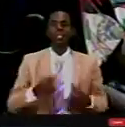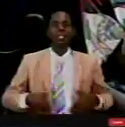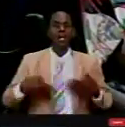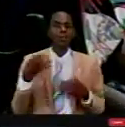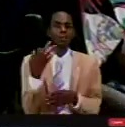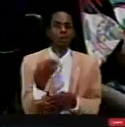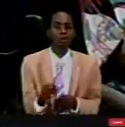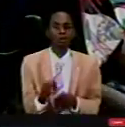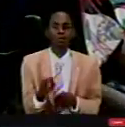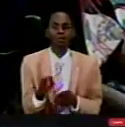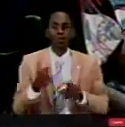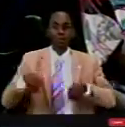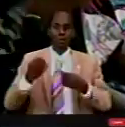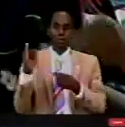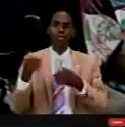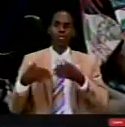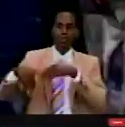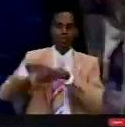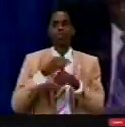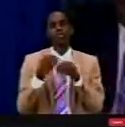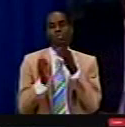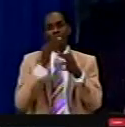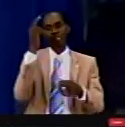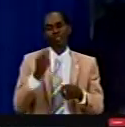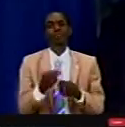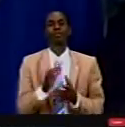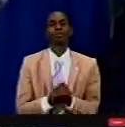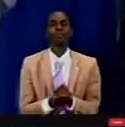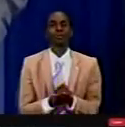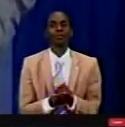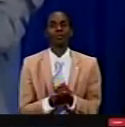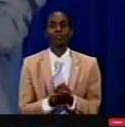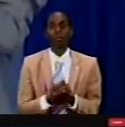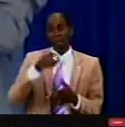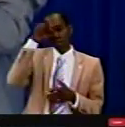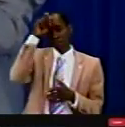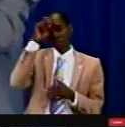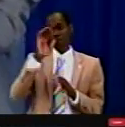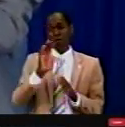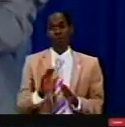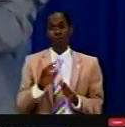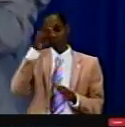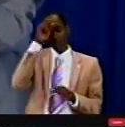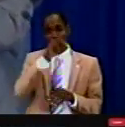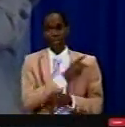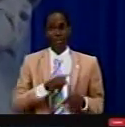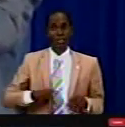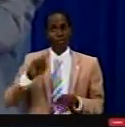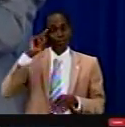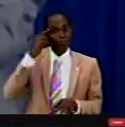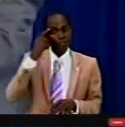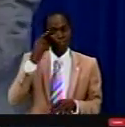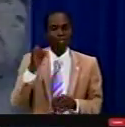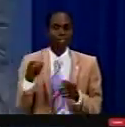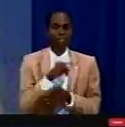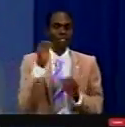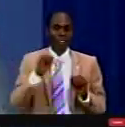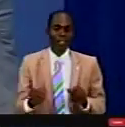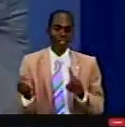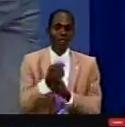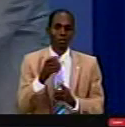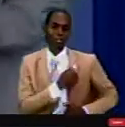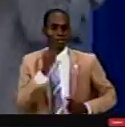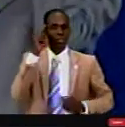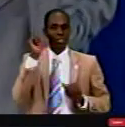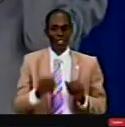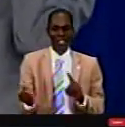going over thought they had me thought they trap you they pee you down you'll die here I